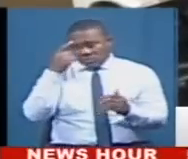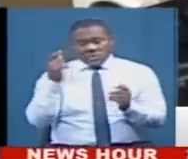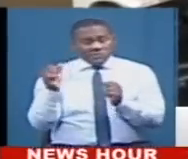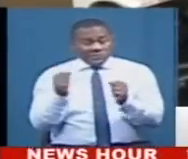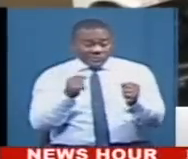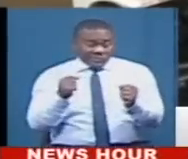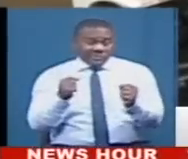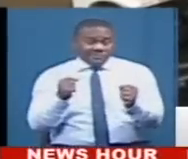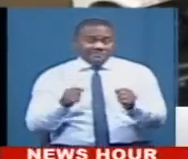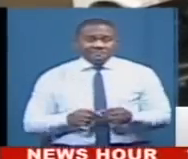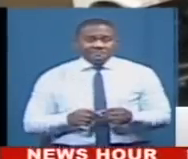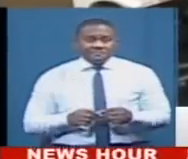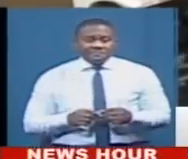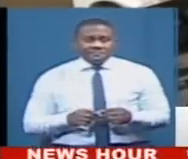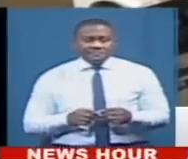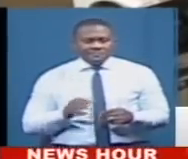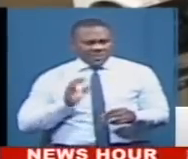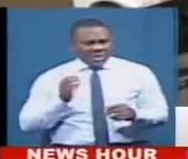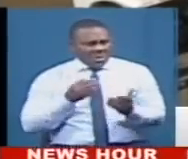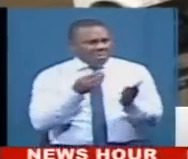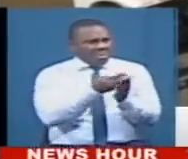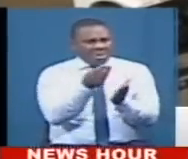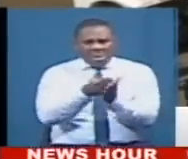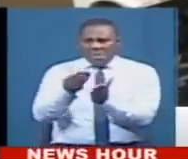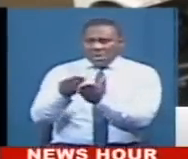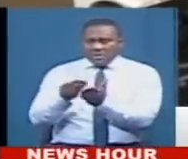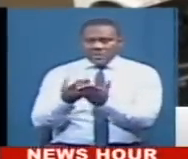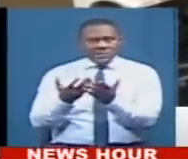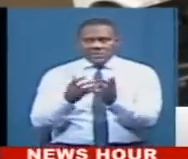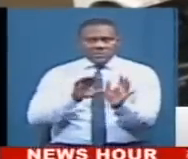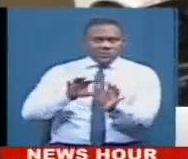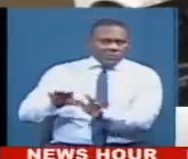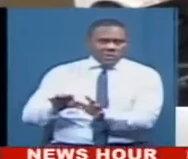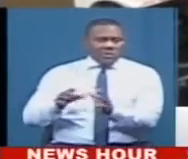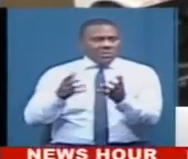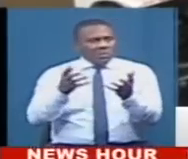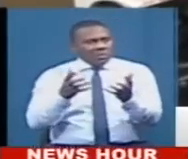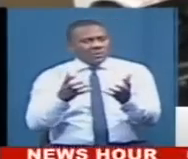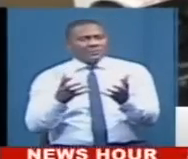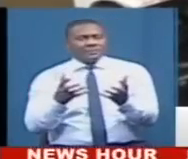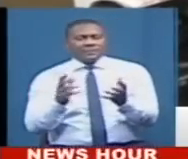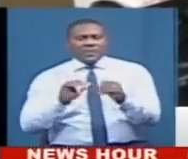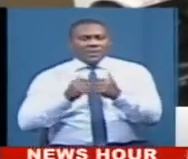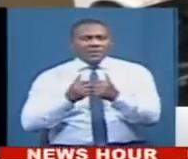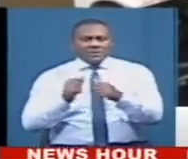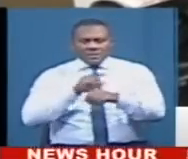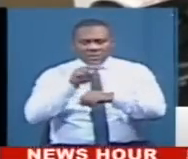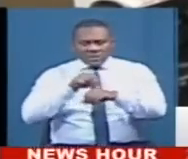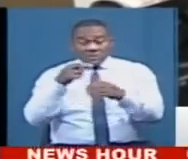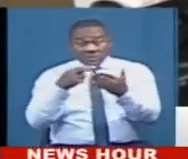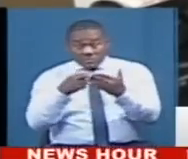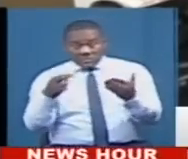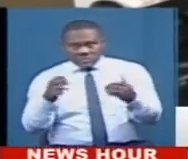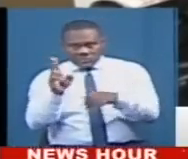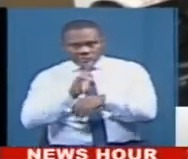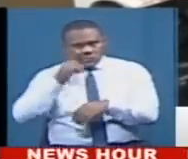strategy, our resource from exemptions to carried interest, and how to use our natural